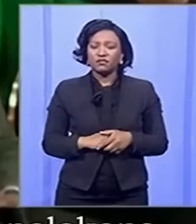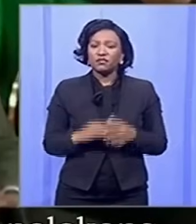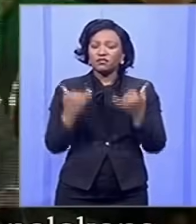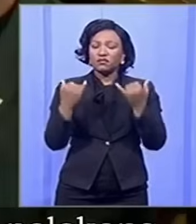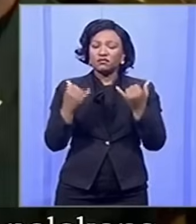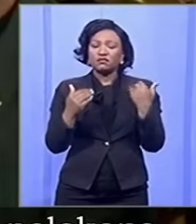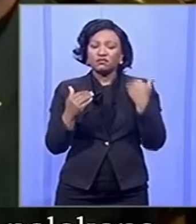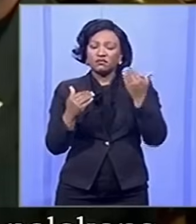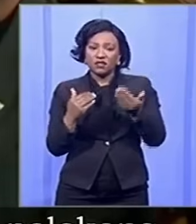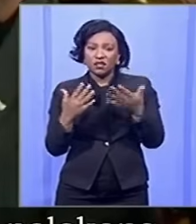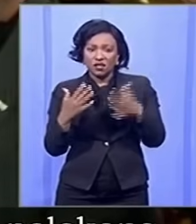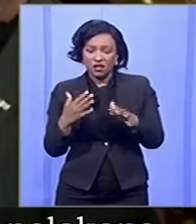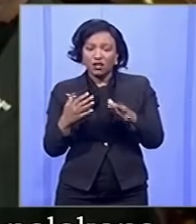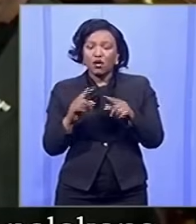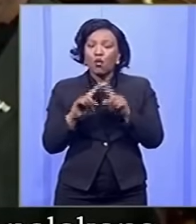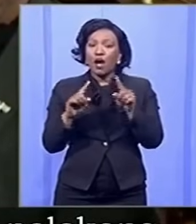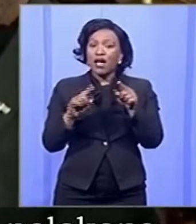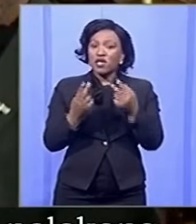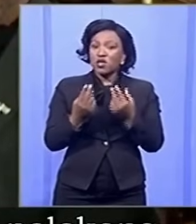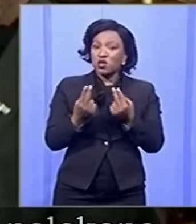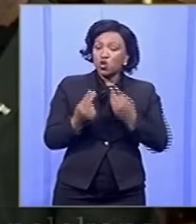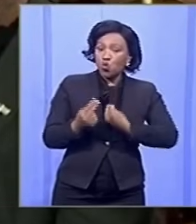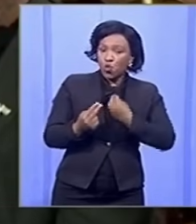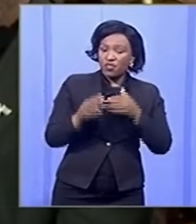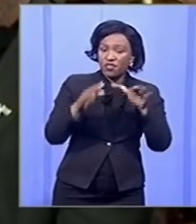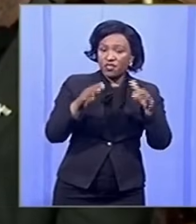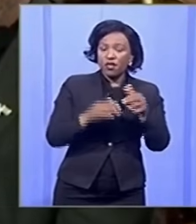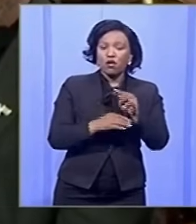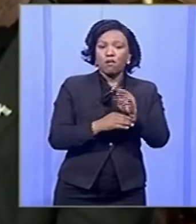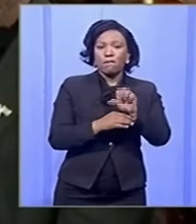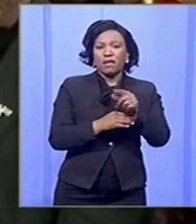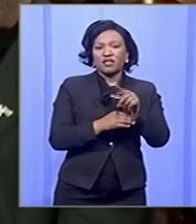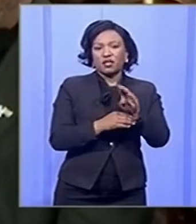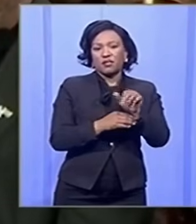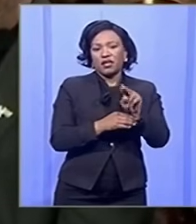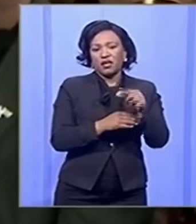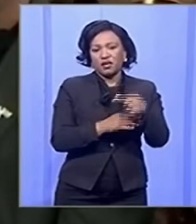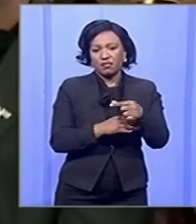wa tlhabollo ya baswa ka masepaleng wa Matšhabeng.